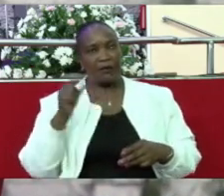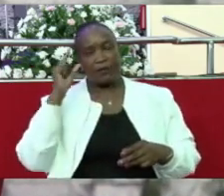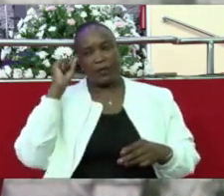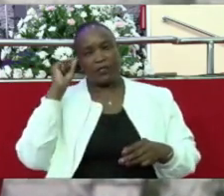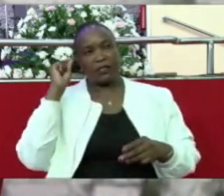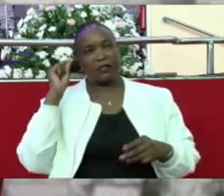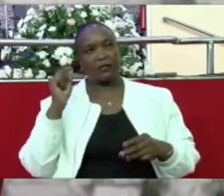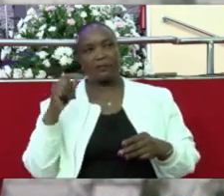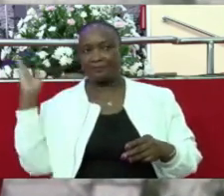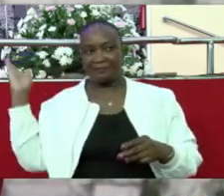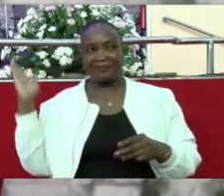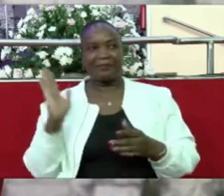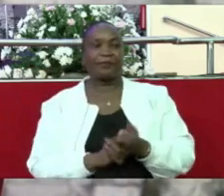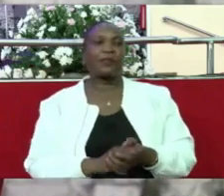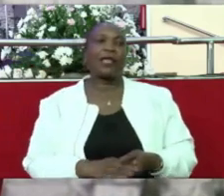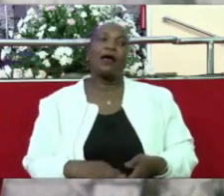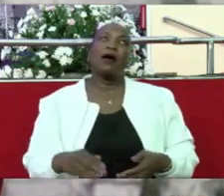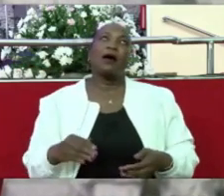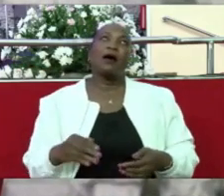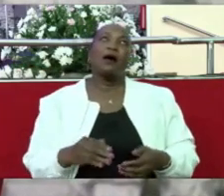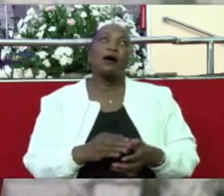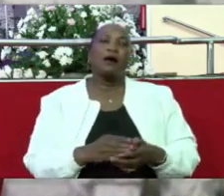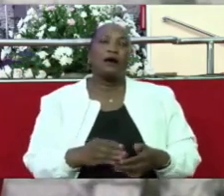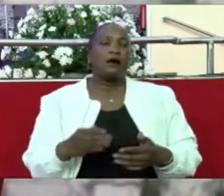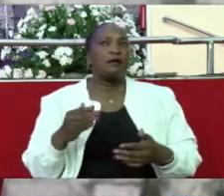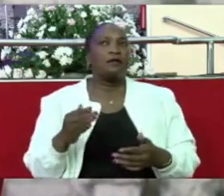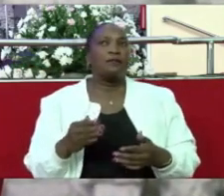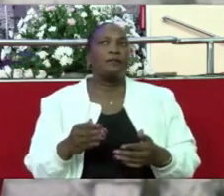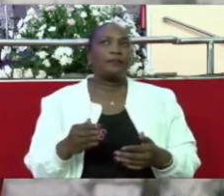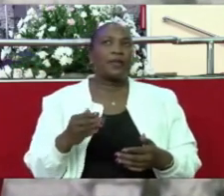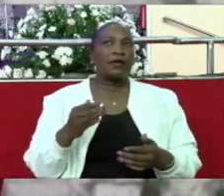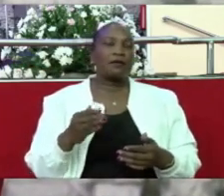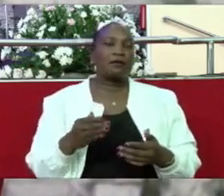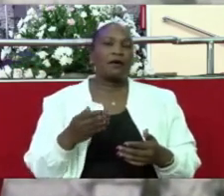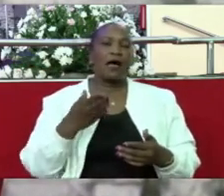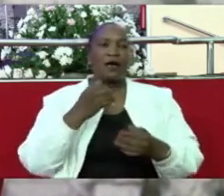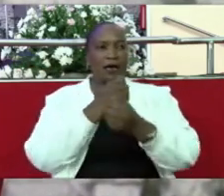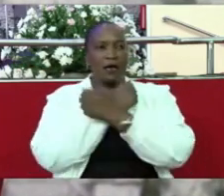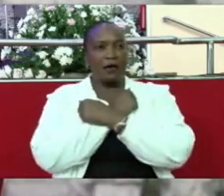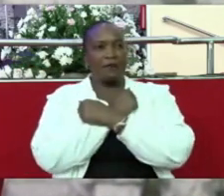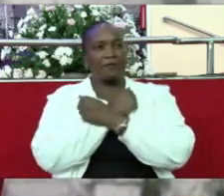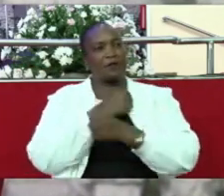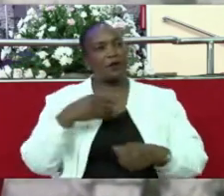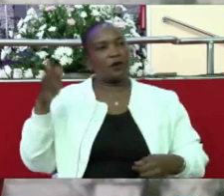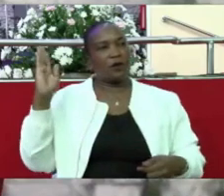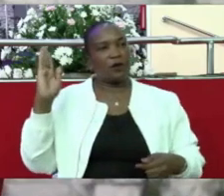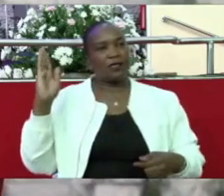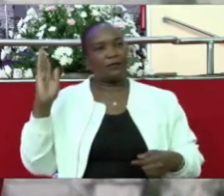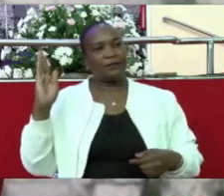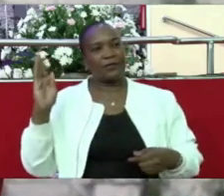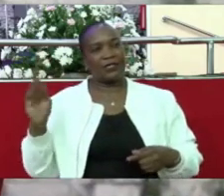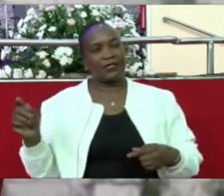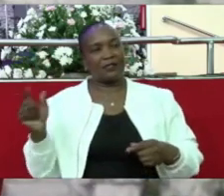I love him because of the grace that he has shared or given unto me. Nampenda kwa sababu ya neema aliyonipatia. I'm a father of two. Baba wa watoto